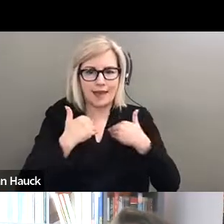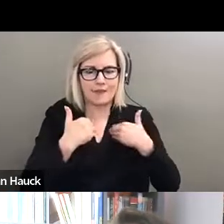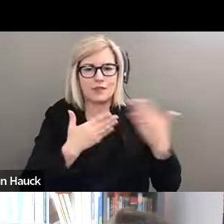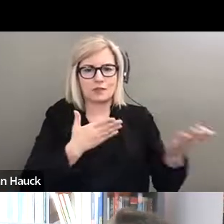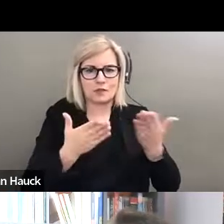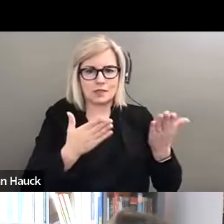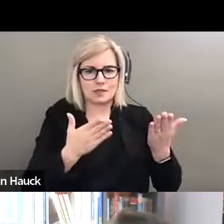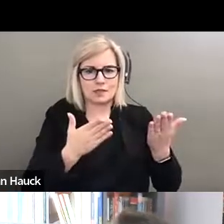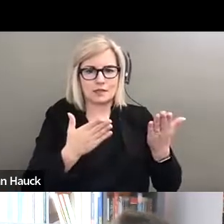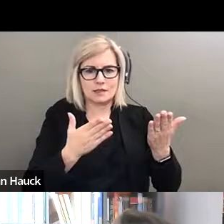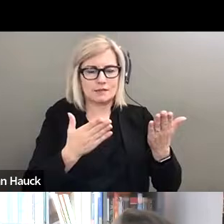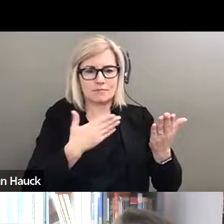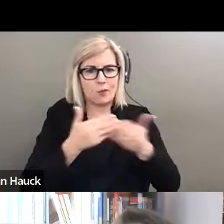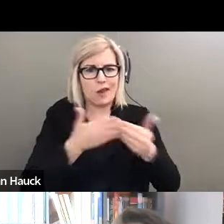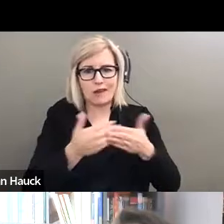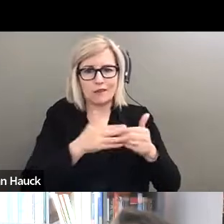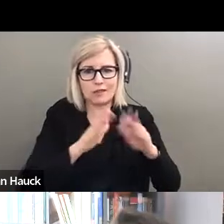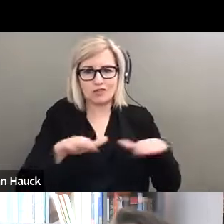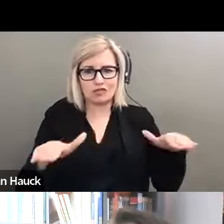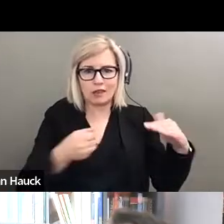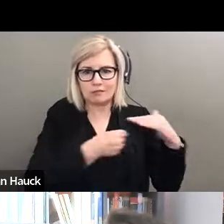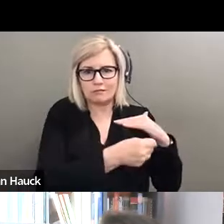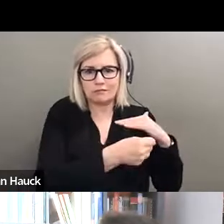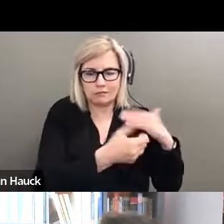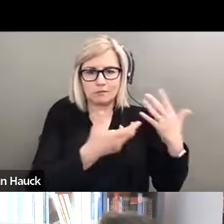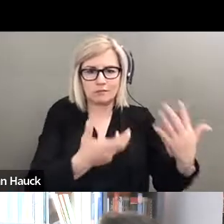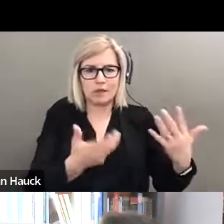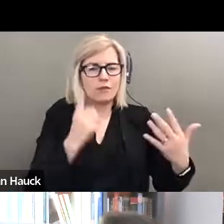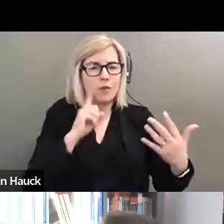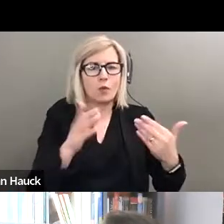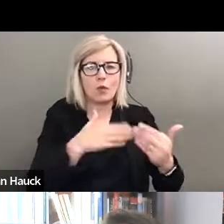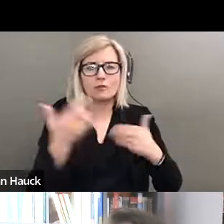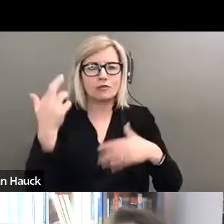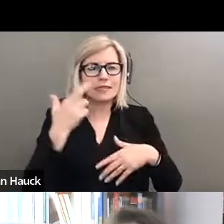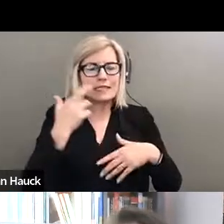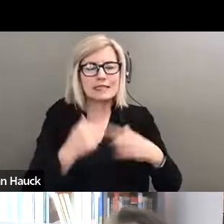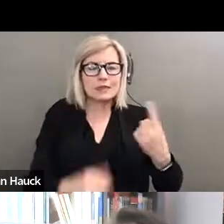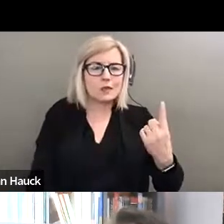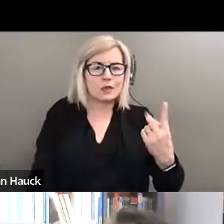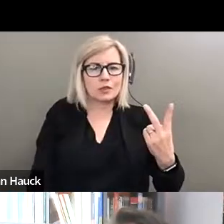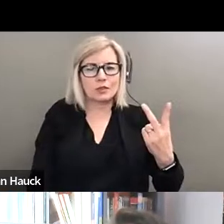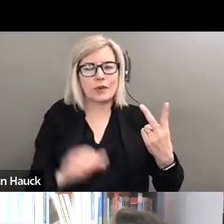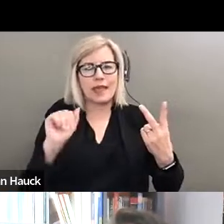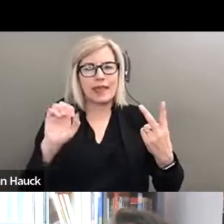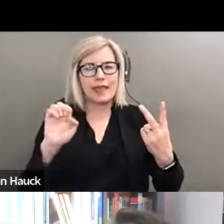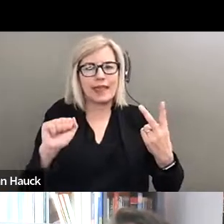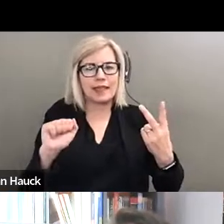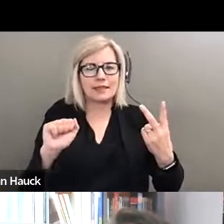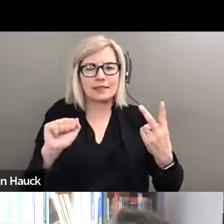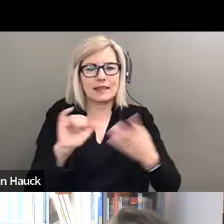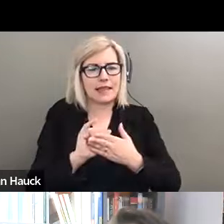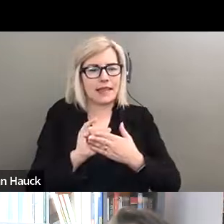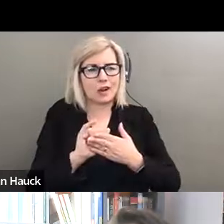services wherever the child is. And just for whatever reason, there's 1 or 2 AEAs in the state that are just